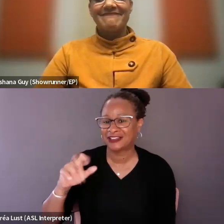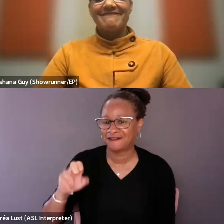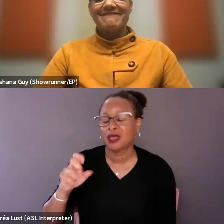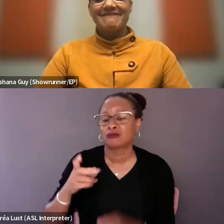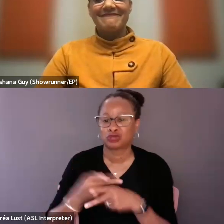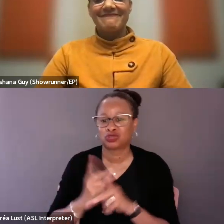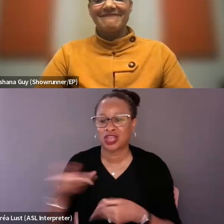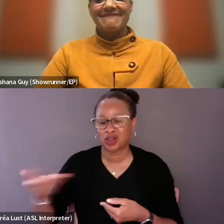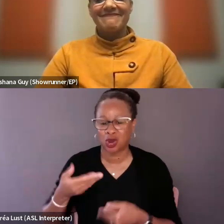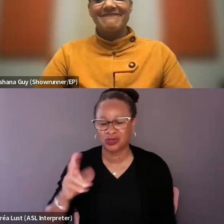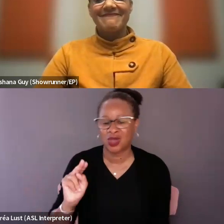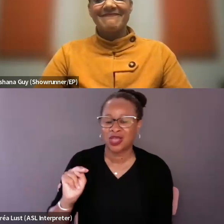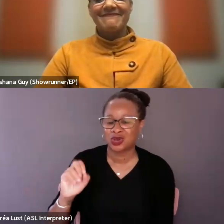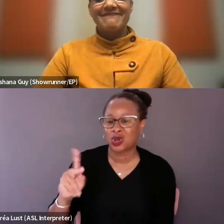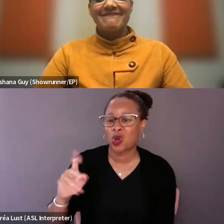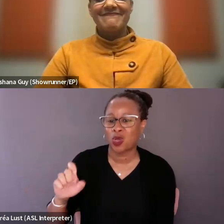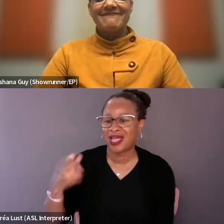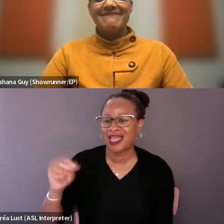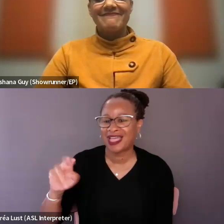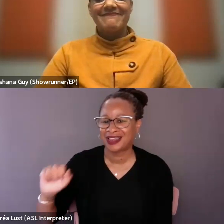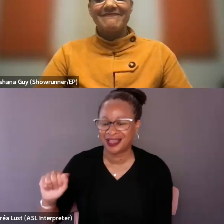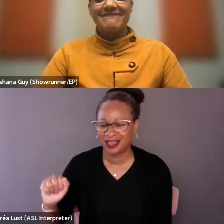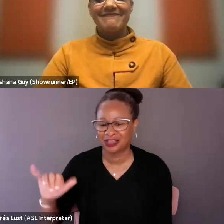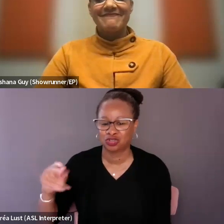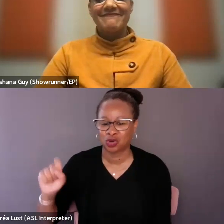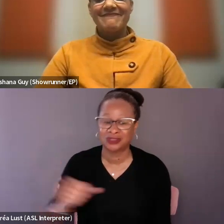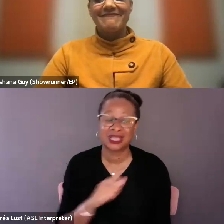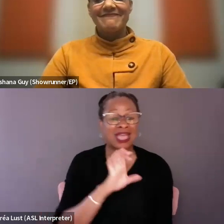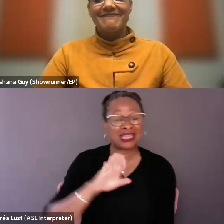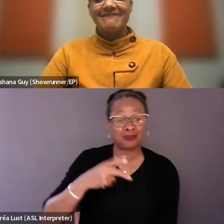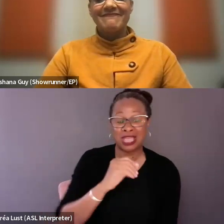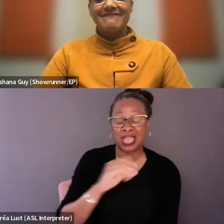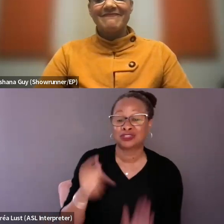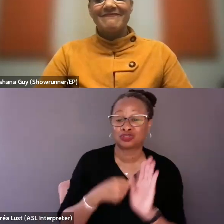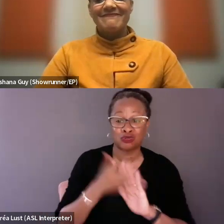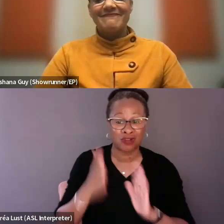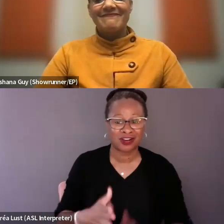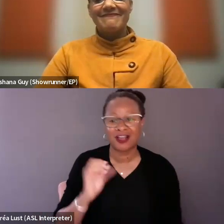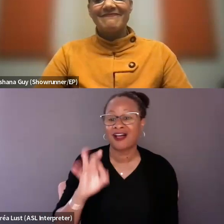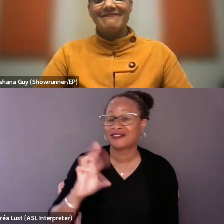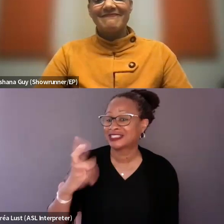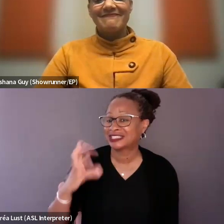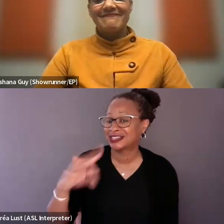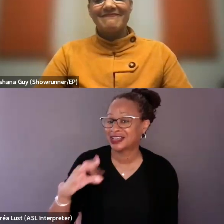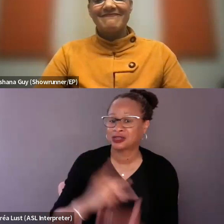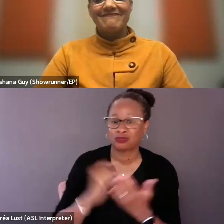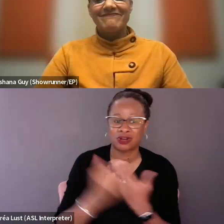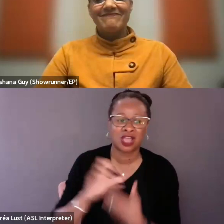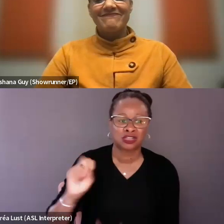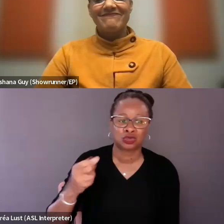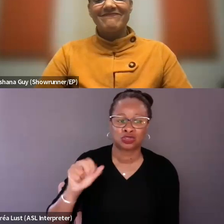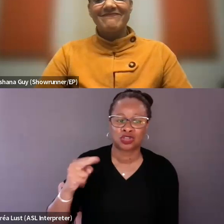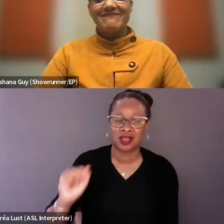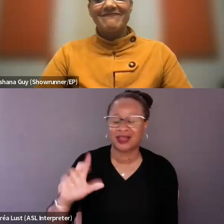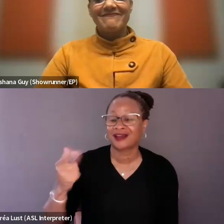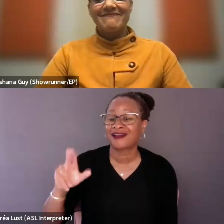series, Nikole-Hannah Jones, and the executive producer and showrunner of the 1619 Project, Shoshana Guy. I so